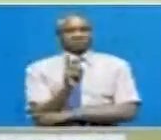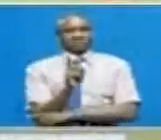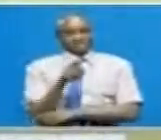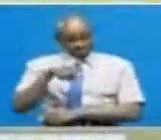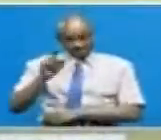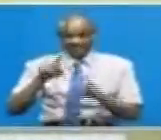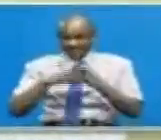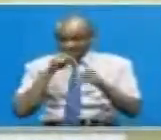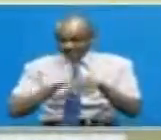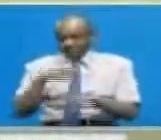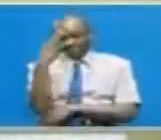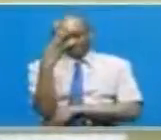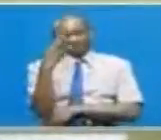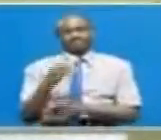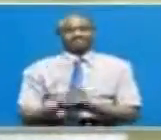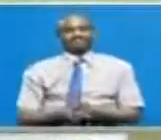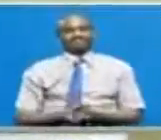kicks off at 3 p.m.